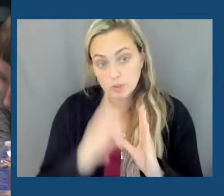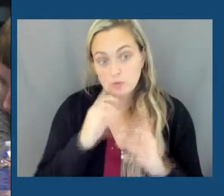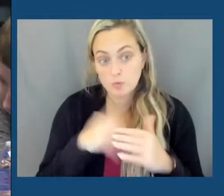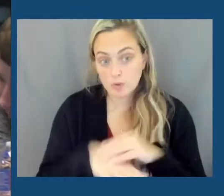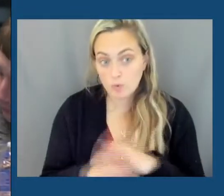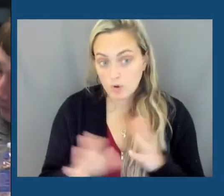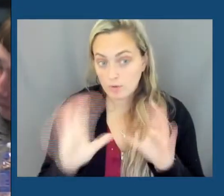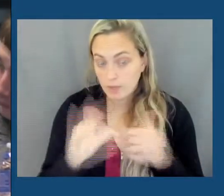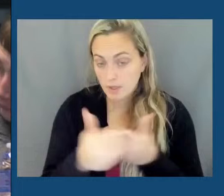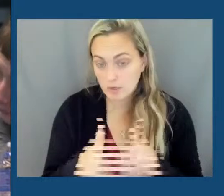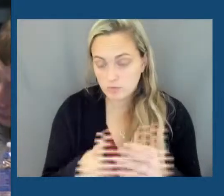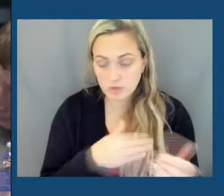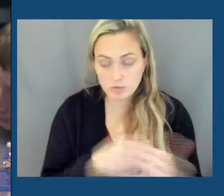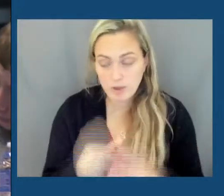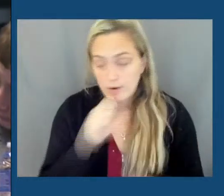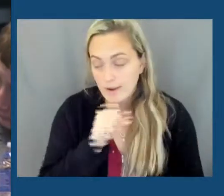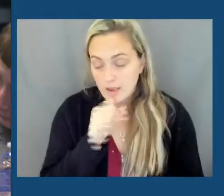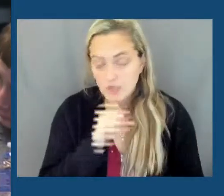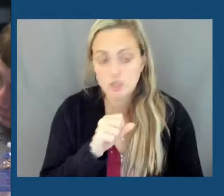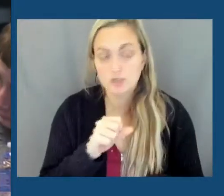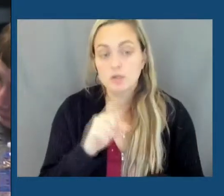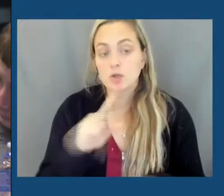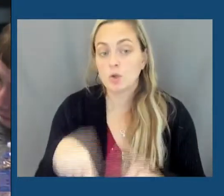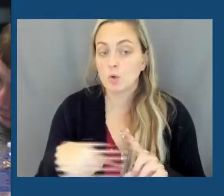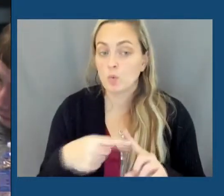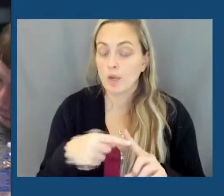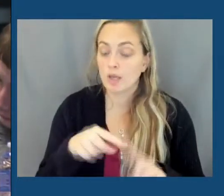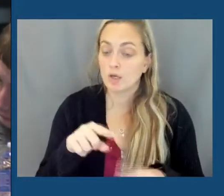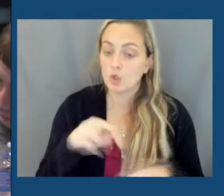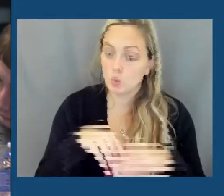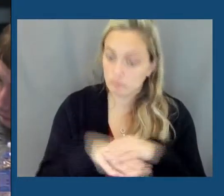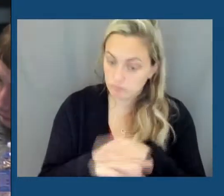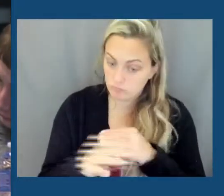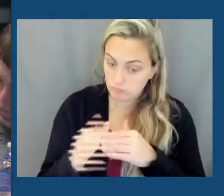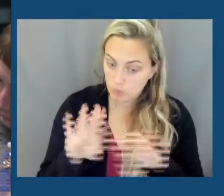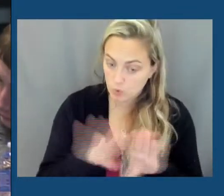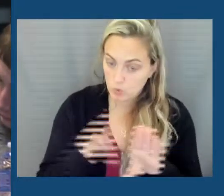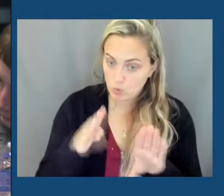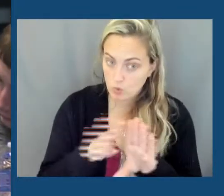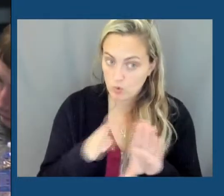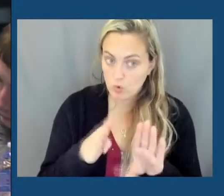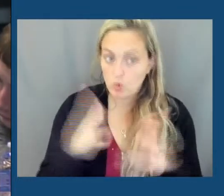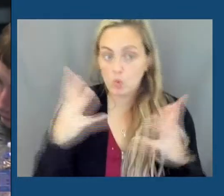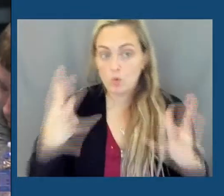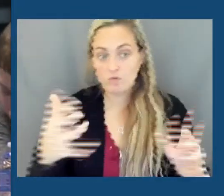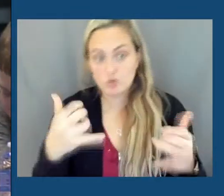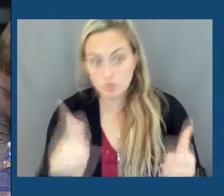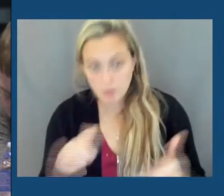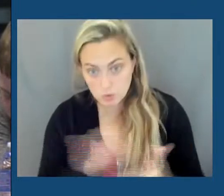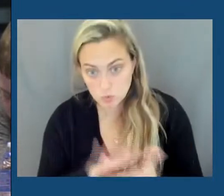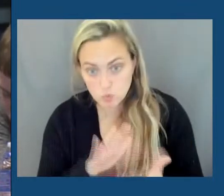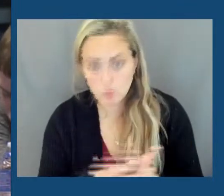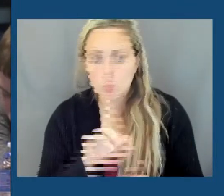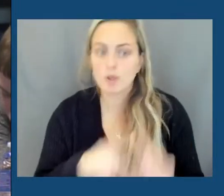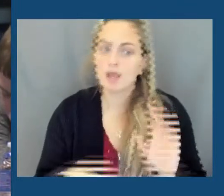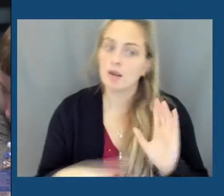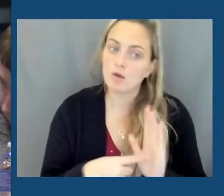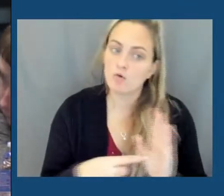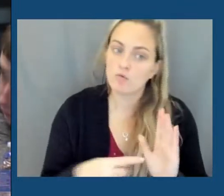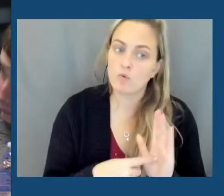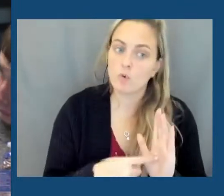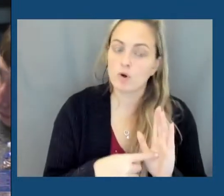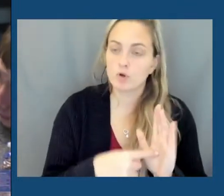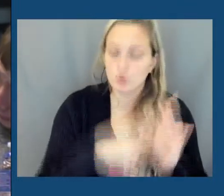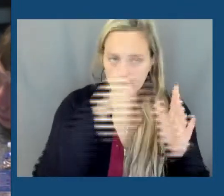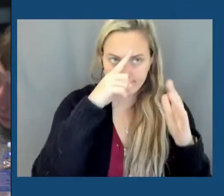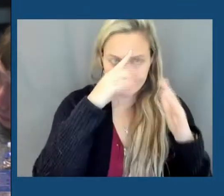doesn't matter what grade they're in. And I tell them, when those toes touch through this doorway, we're done playing school, because we can't afford to compartmentalize